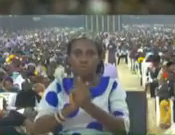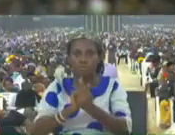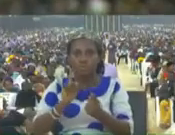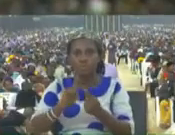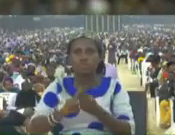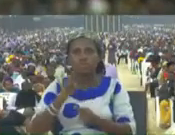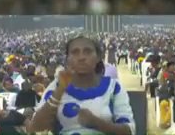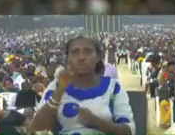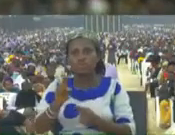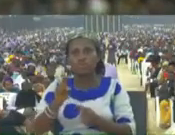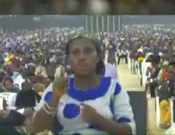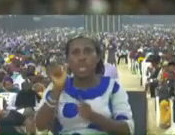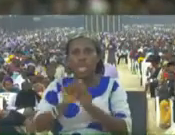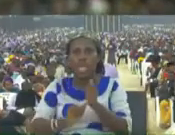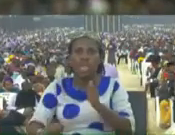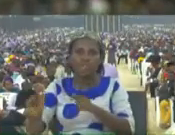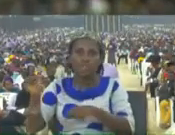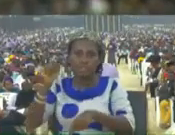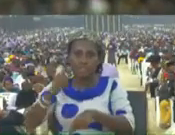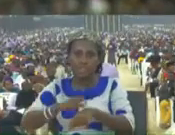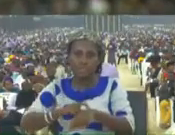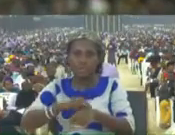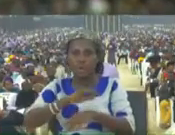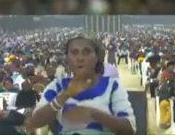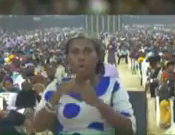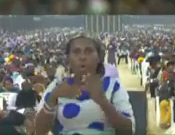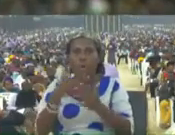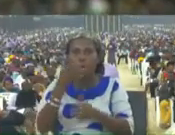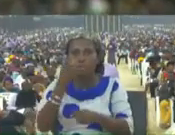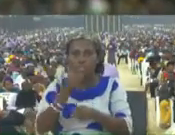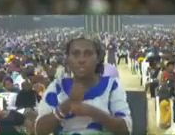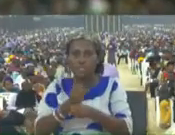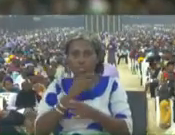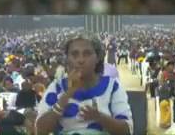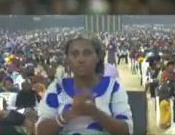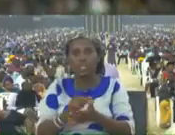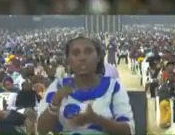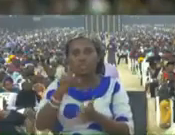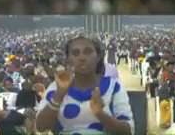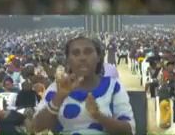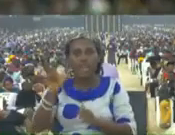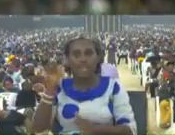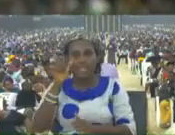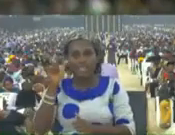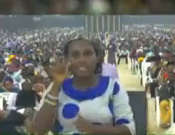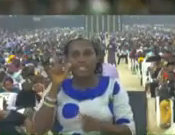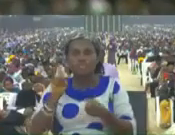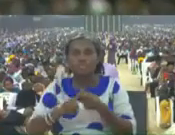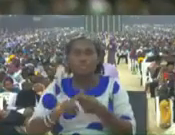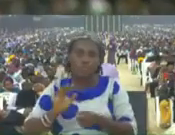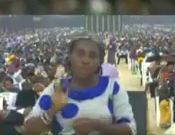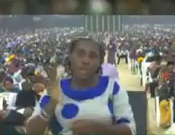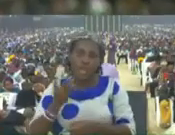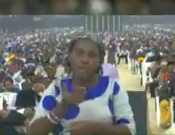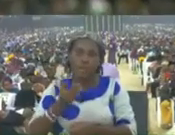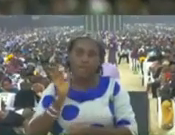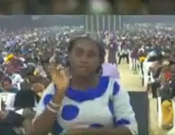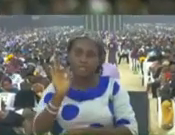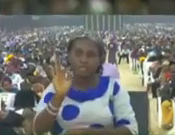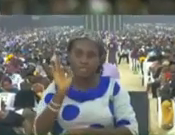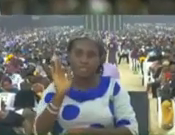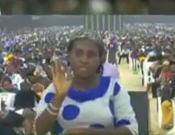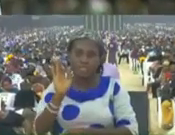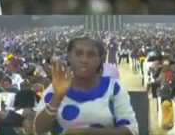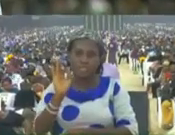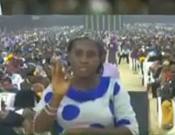24/7, all the year round, so you can listen to our sermons